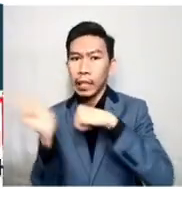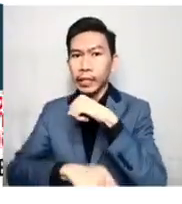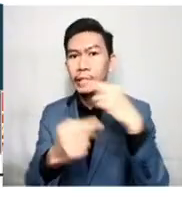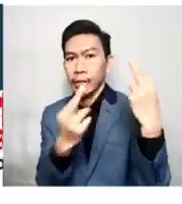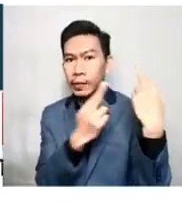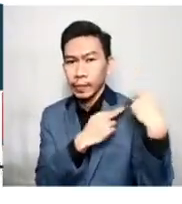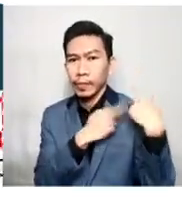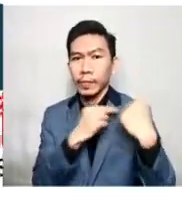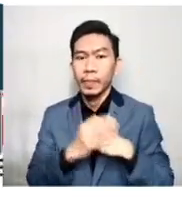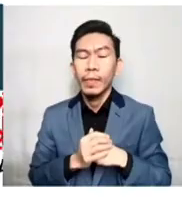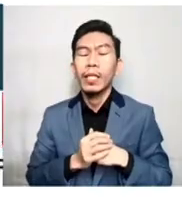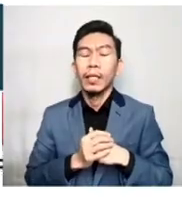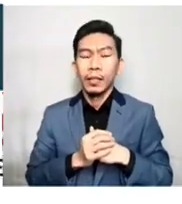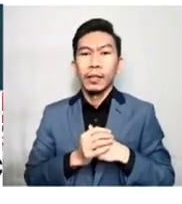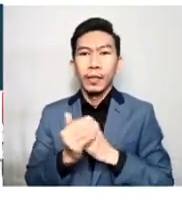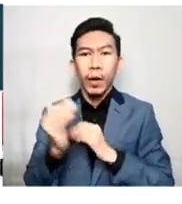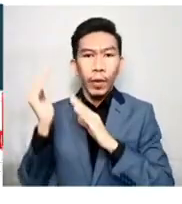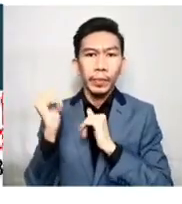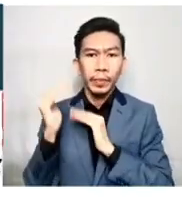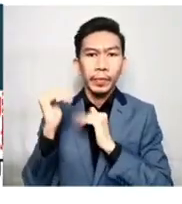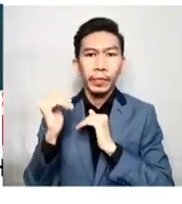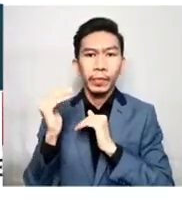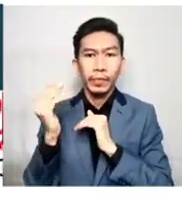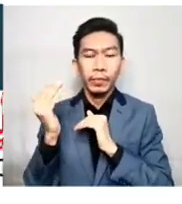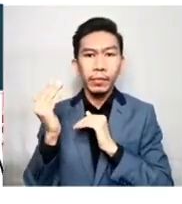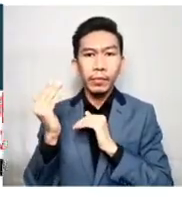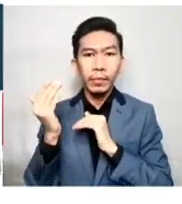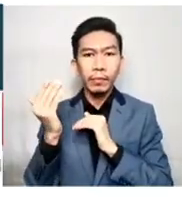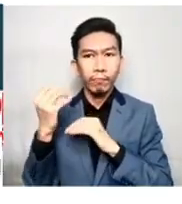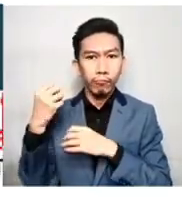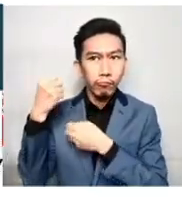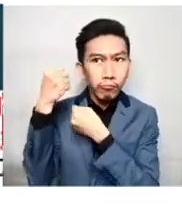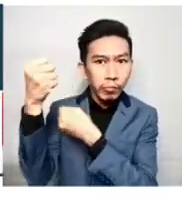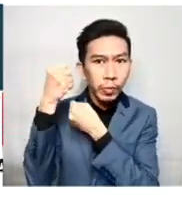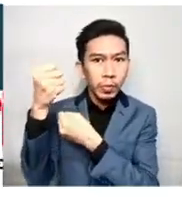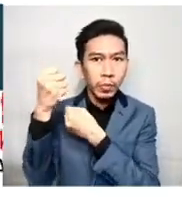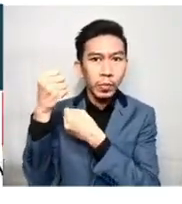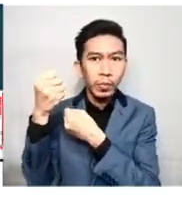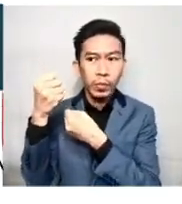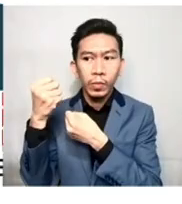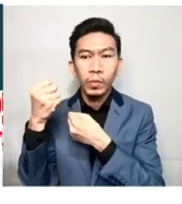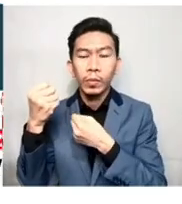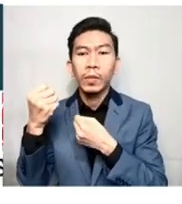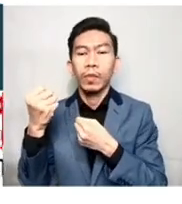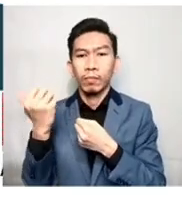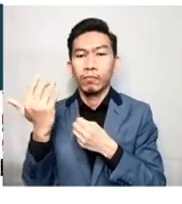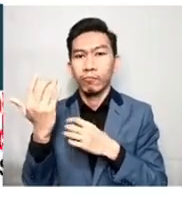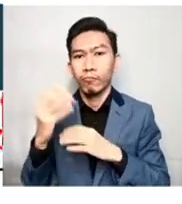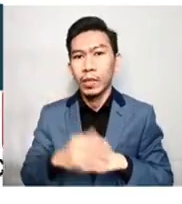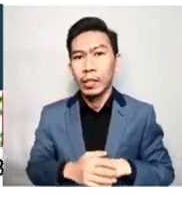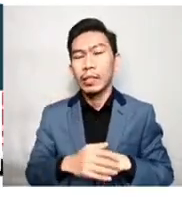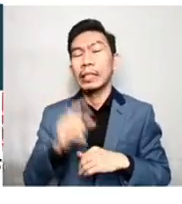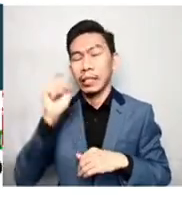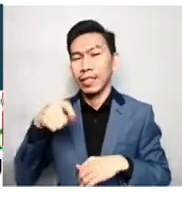know, and we hope that that protests will certainly be galvanized, especially against the killings, kasi